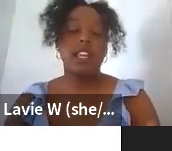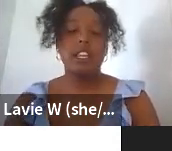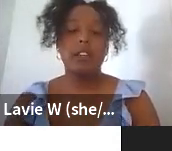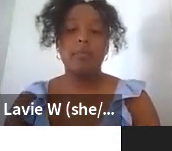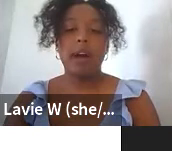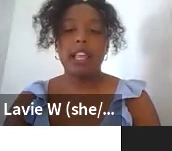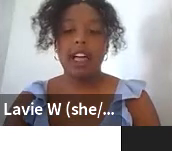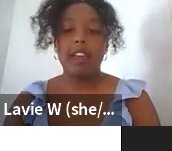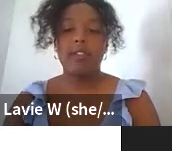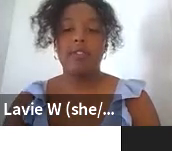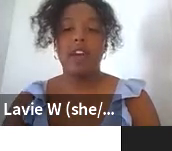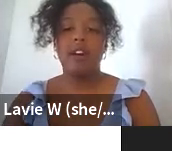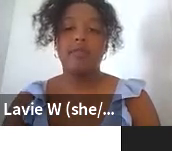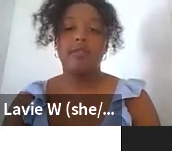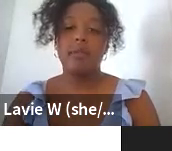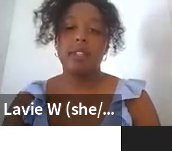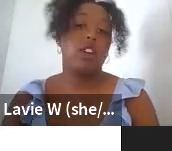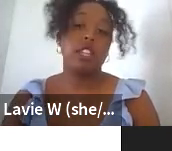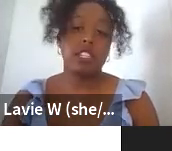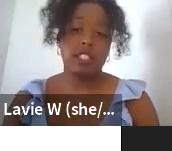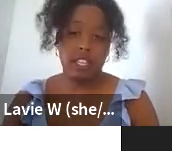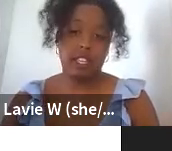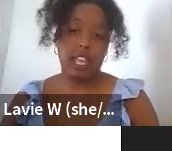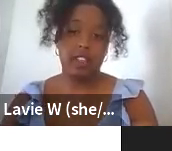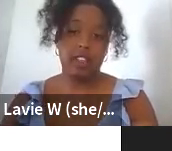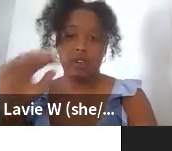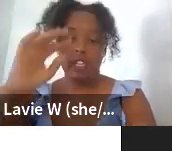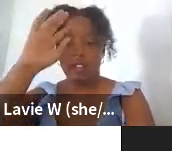present in my life from the earliest